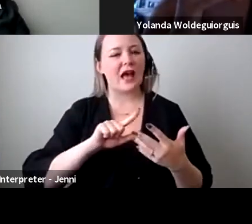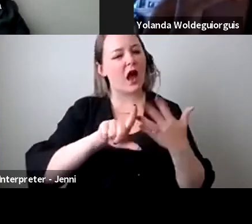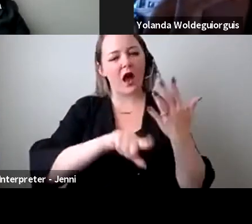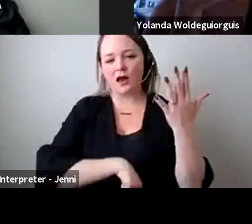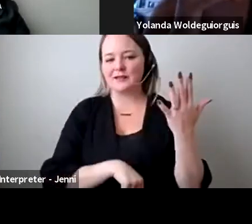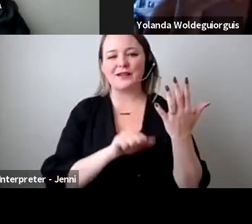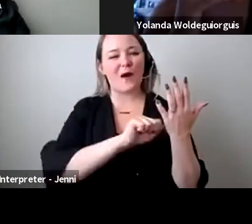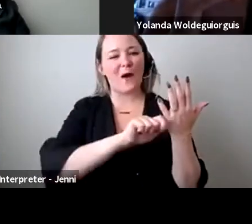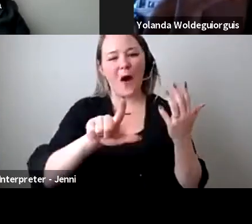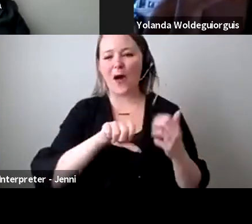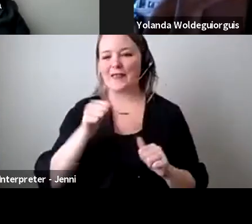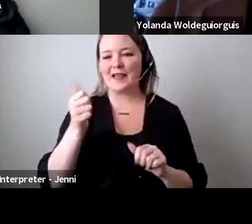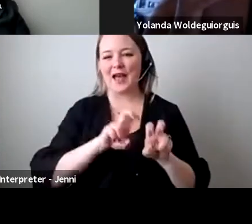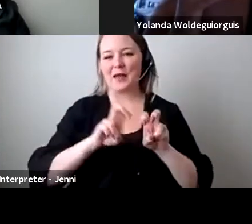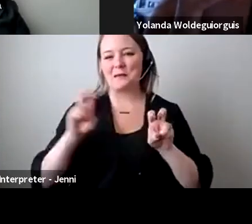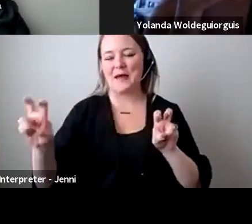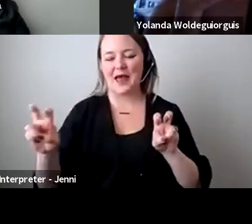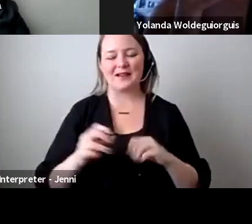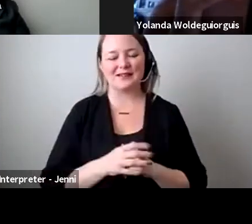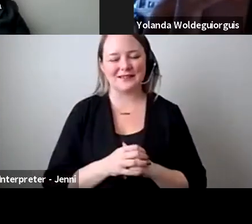rest of my panelists. To